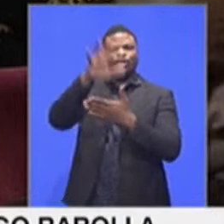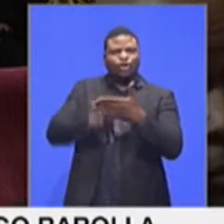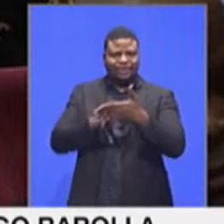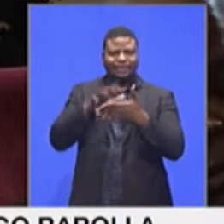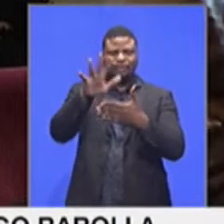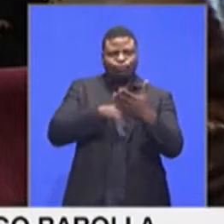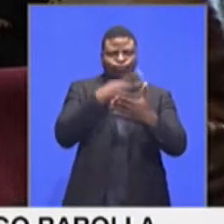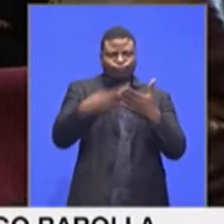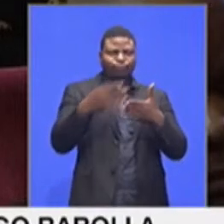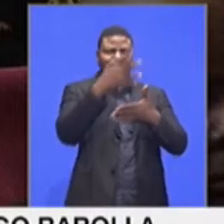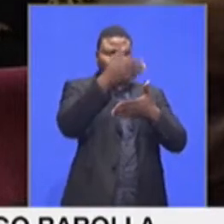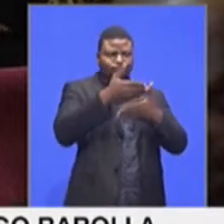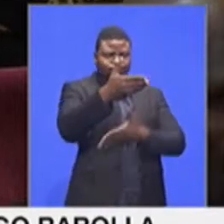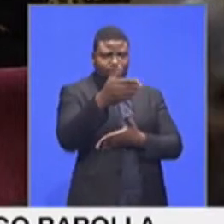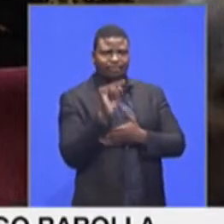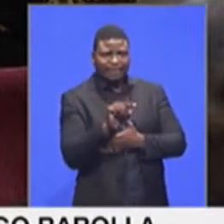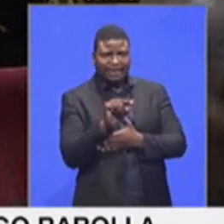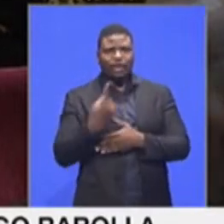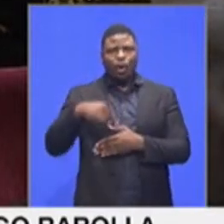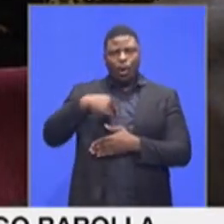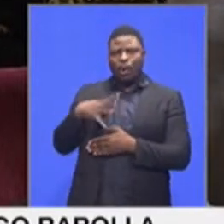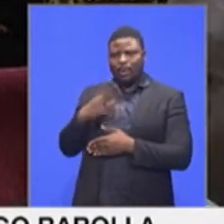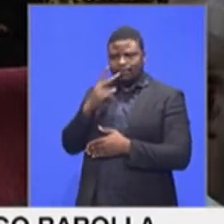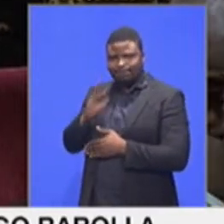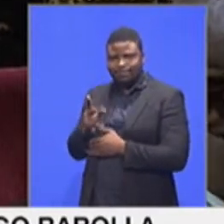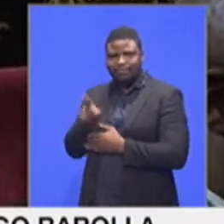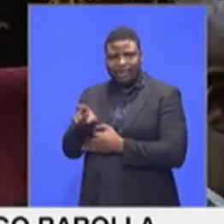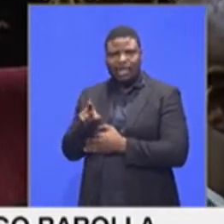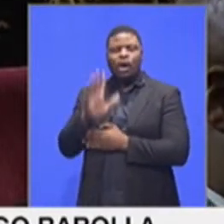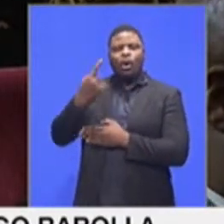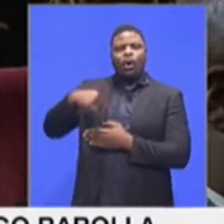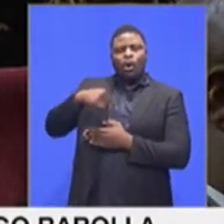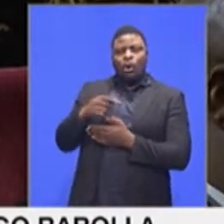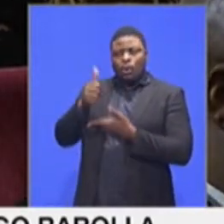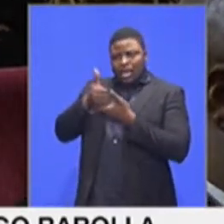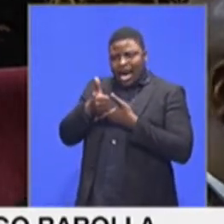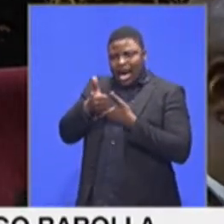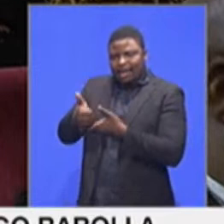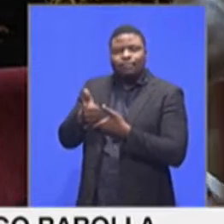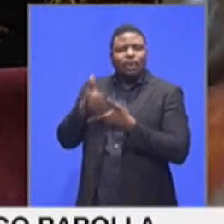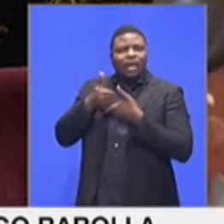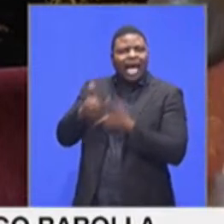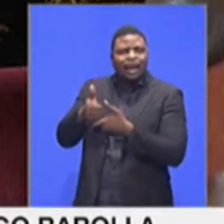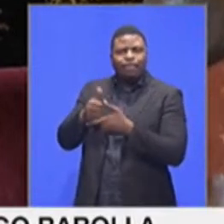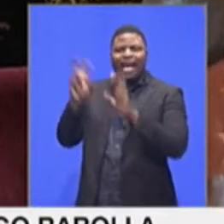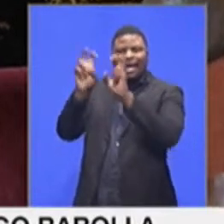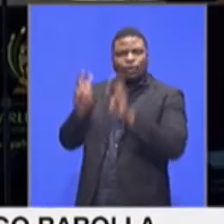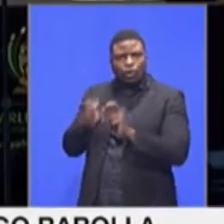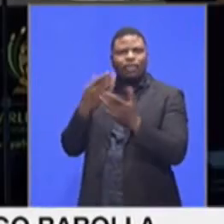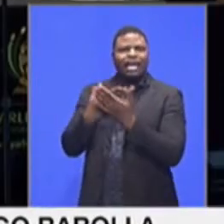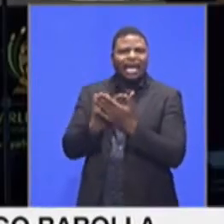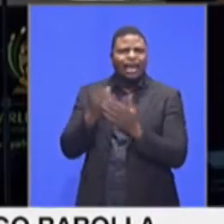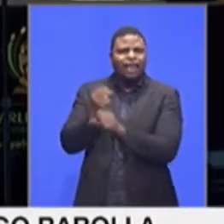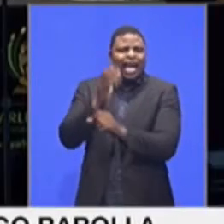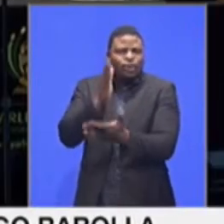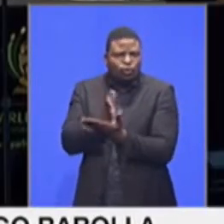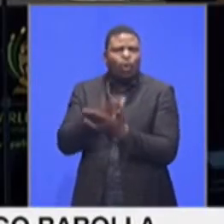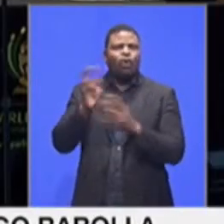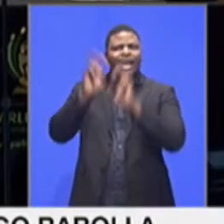infrastructure. It will also allow Eskom to conduct maintenance required to improve the availability of